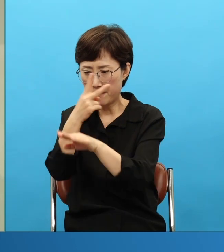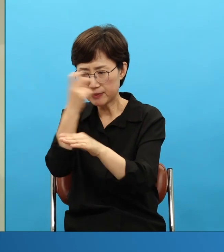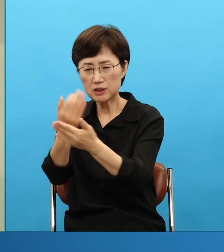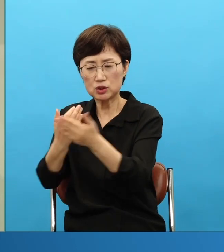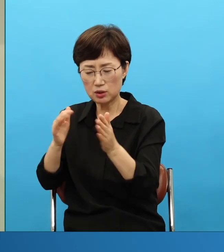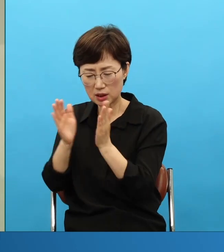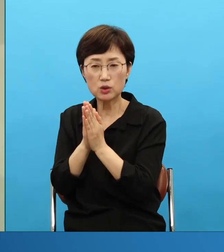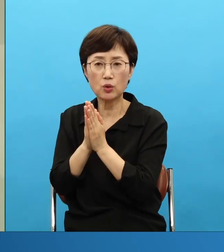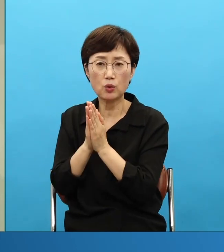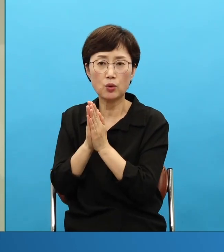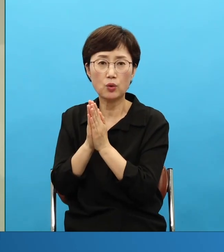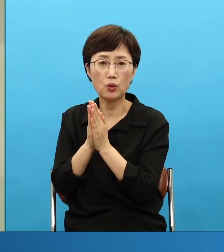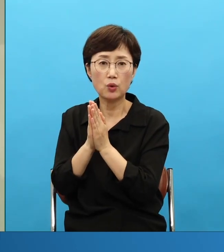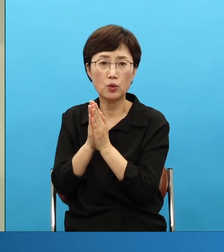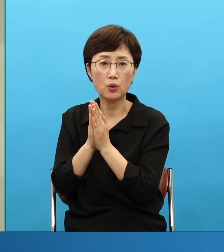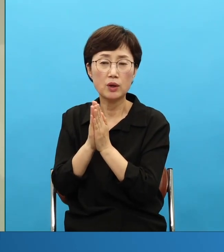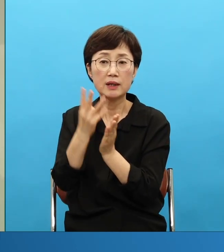pray.